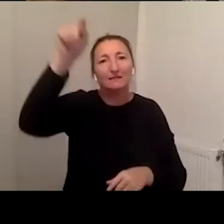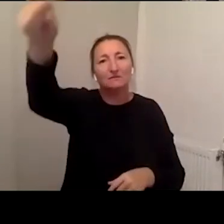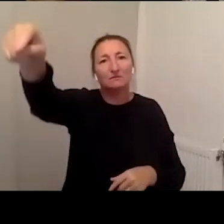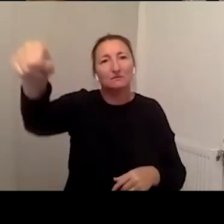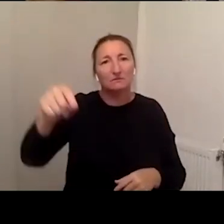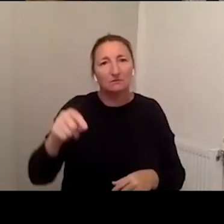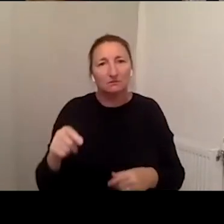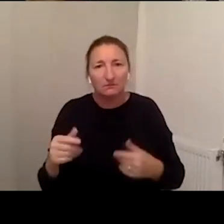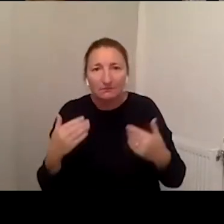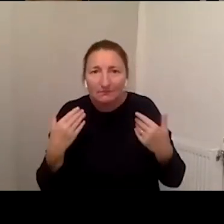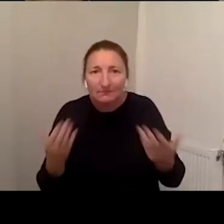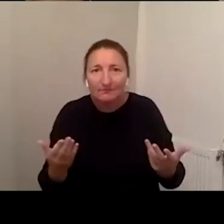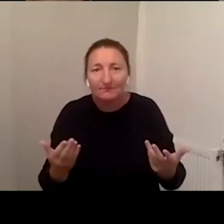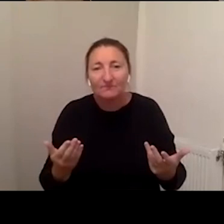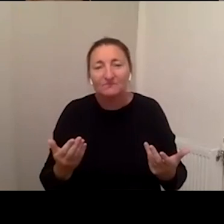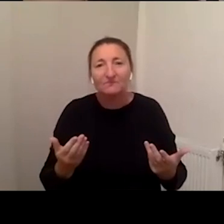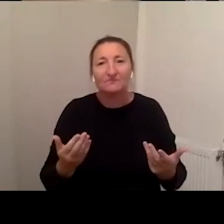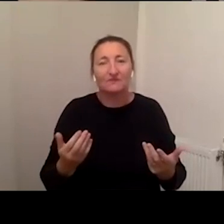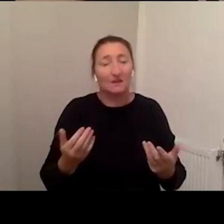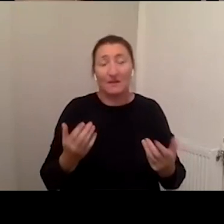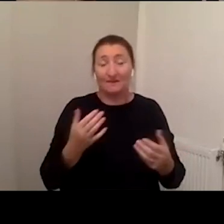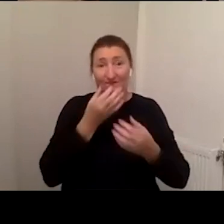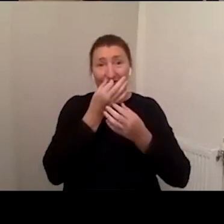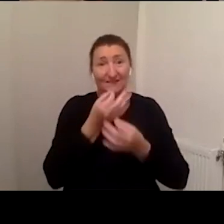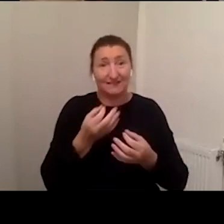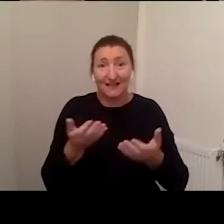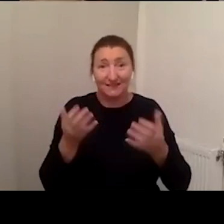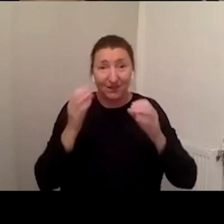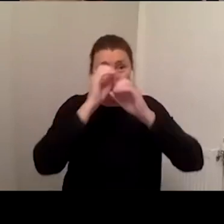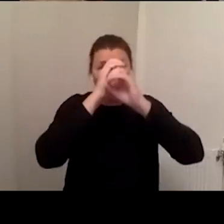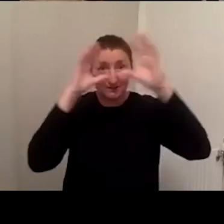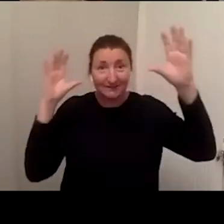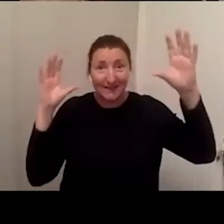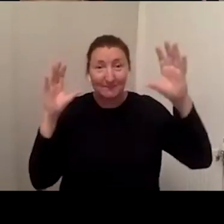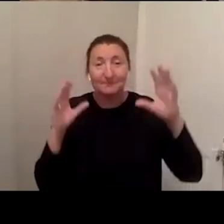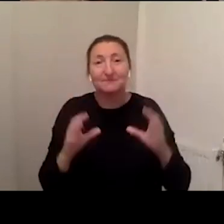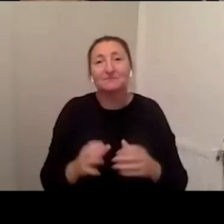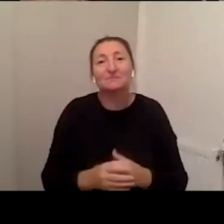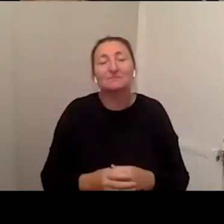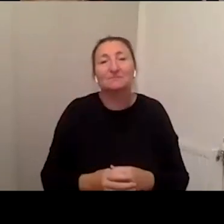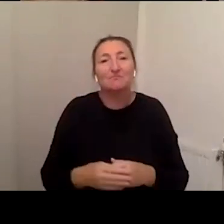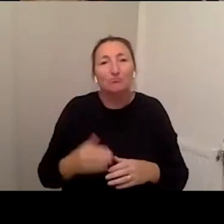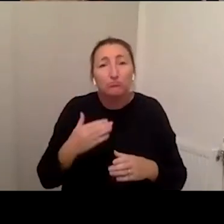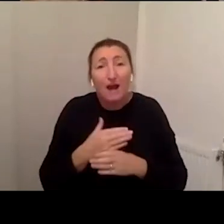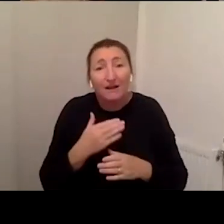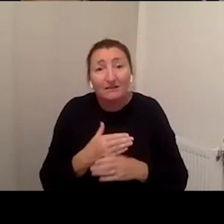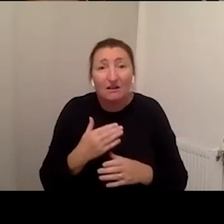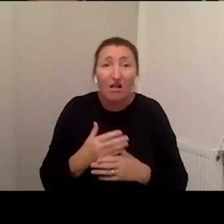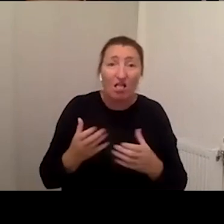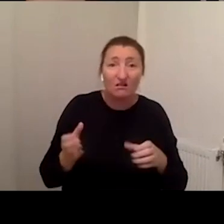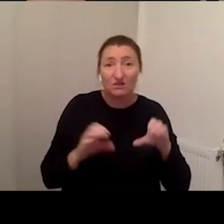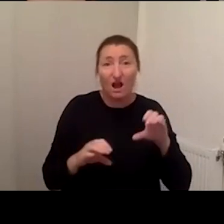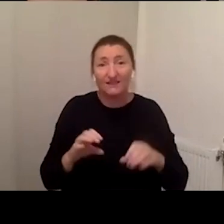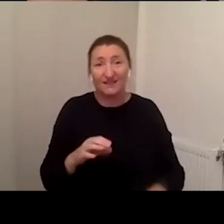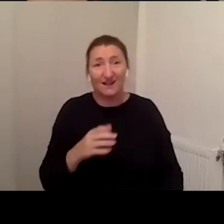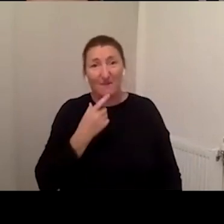I mean, from a scientific point of view, I find this highly fascinating. From a factual point of view, I find this, maybe we should